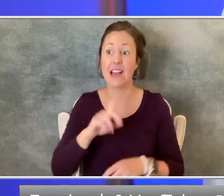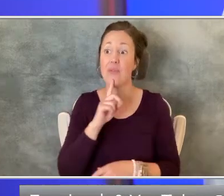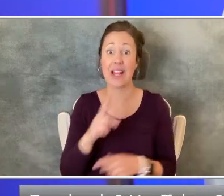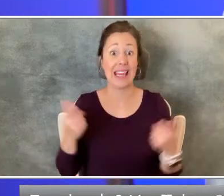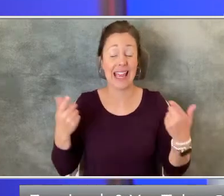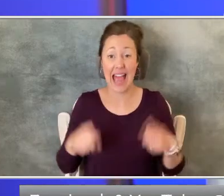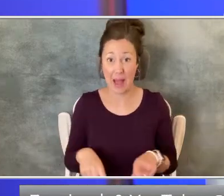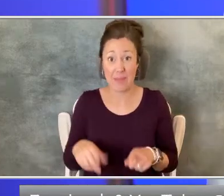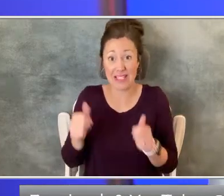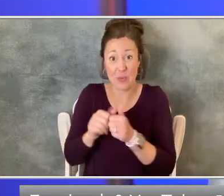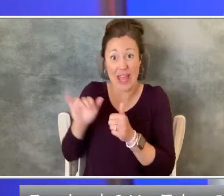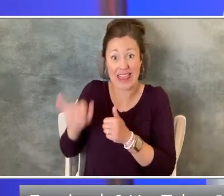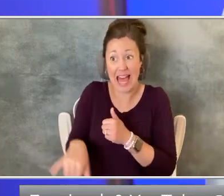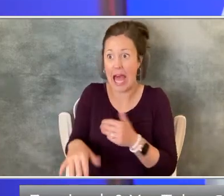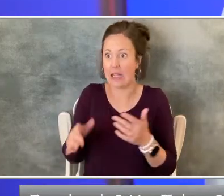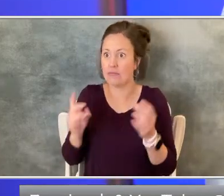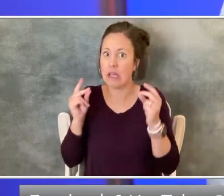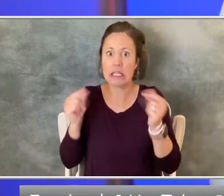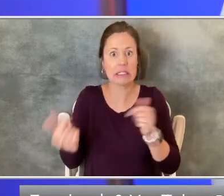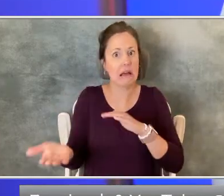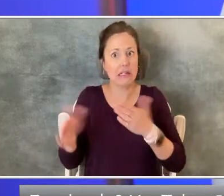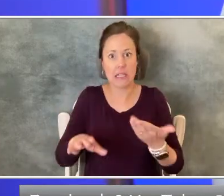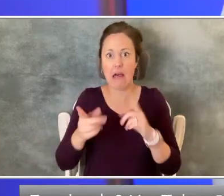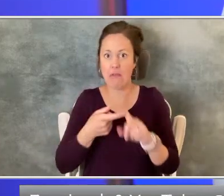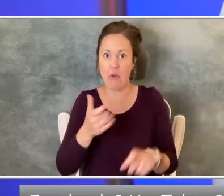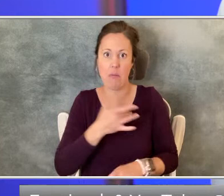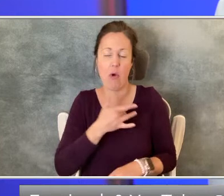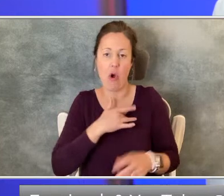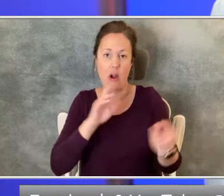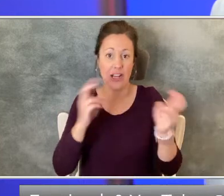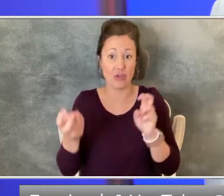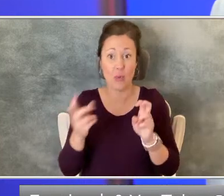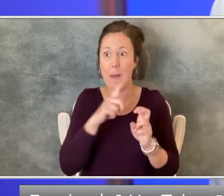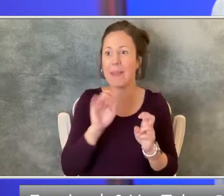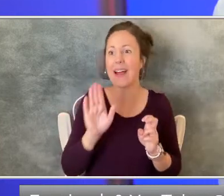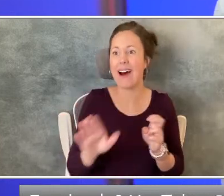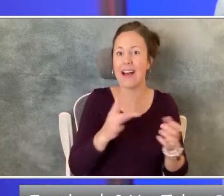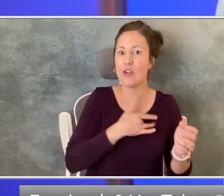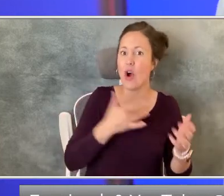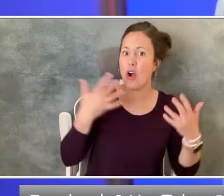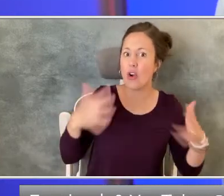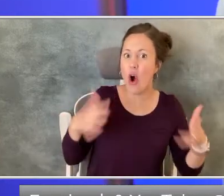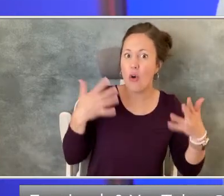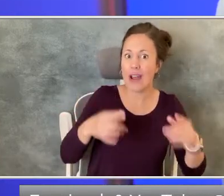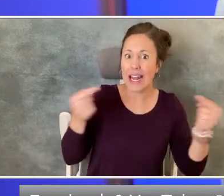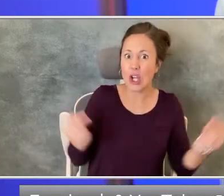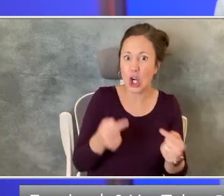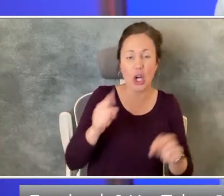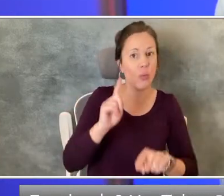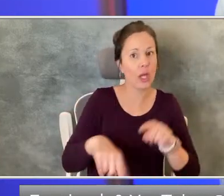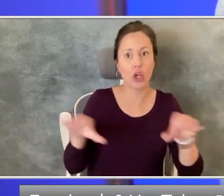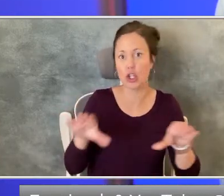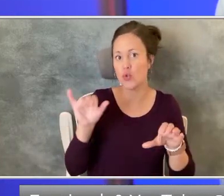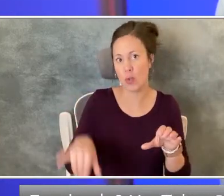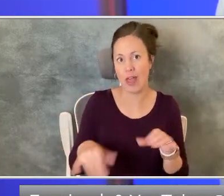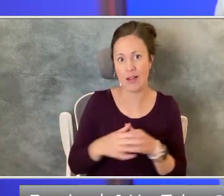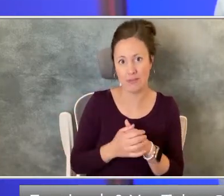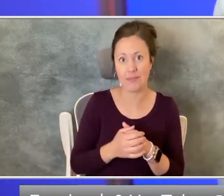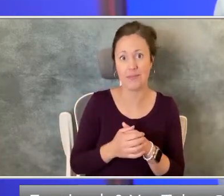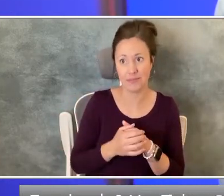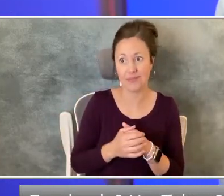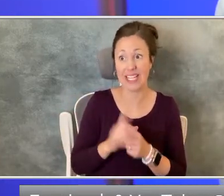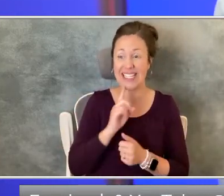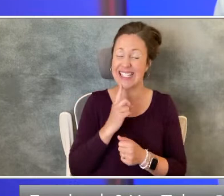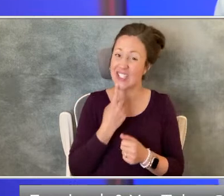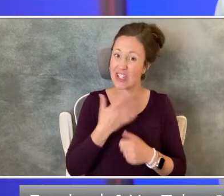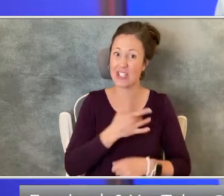rhythm abnormalities, and so there's a contraindication. If they have serious heart involvement like this, we